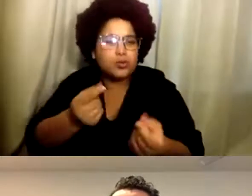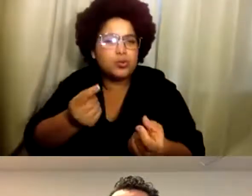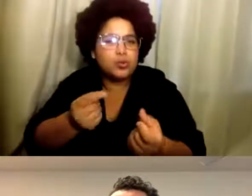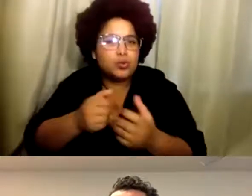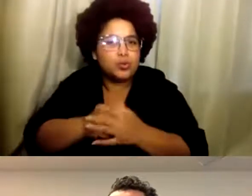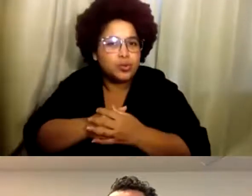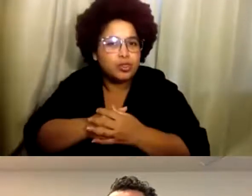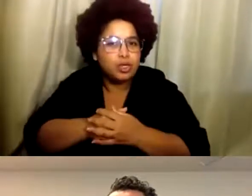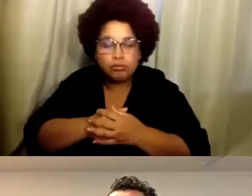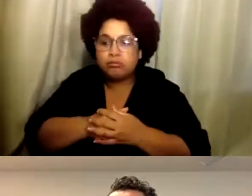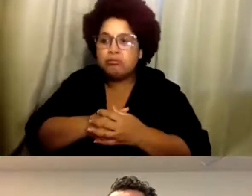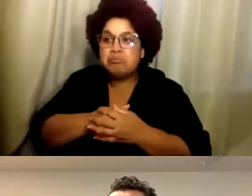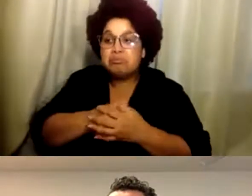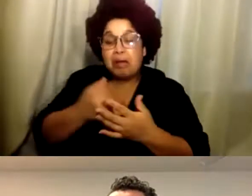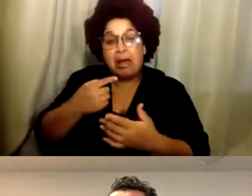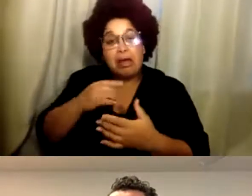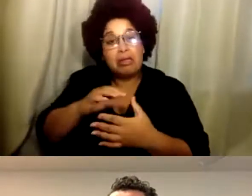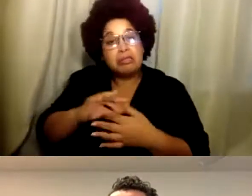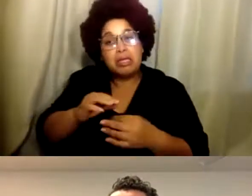accommodation,